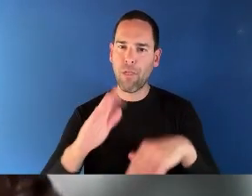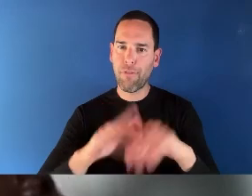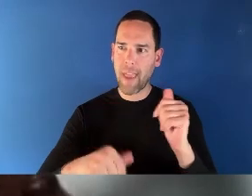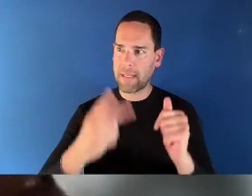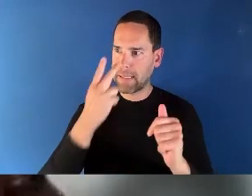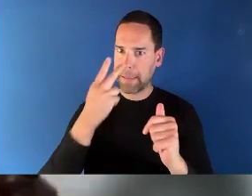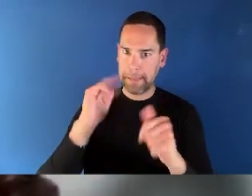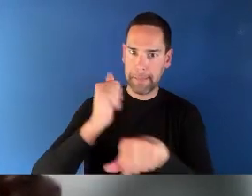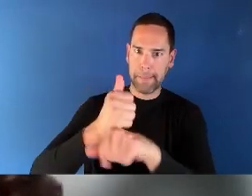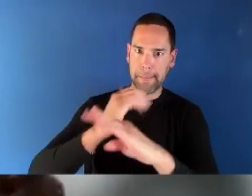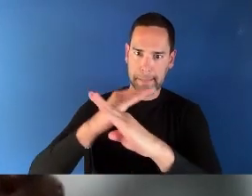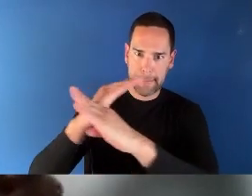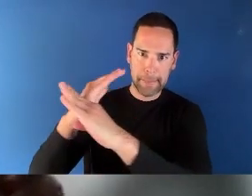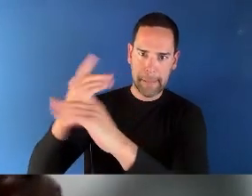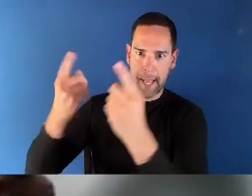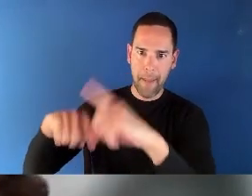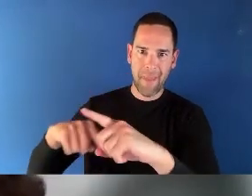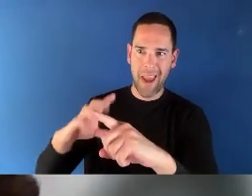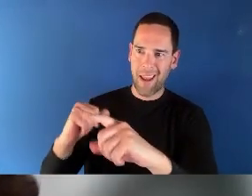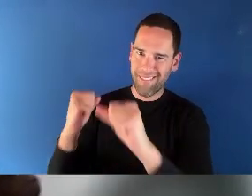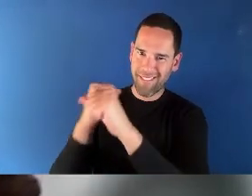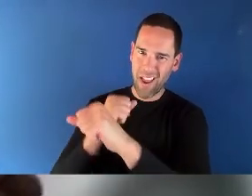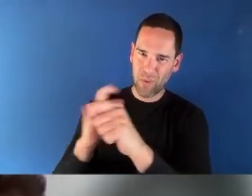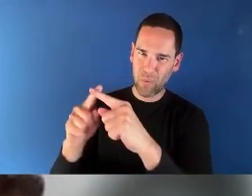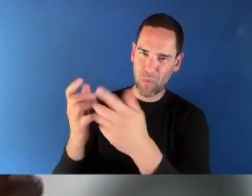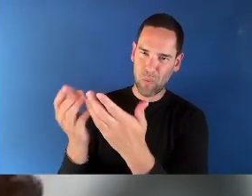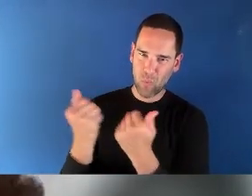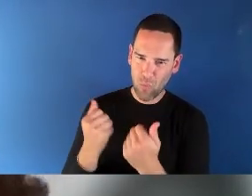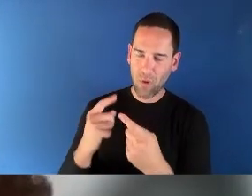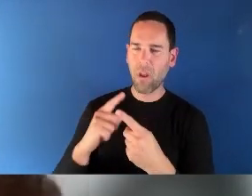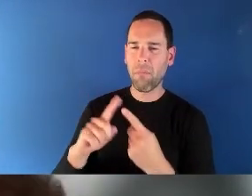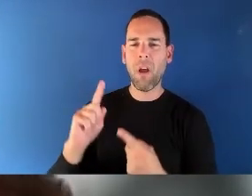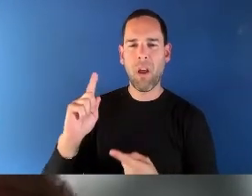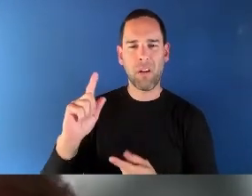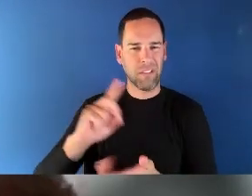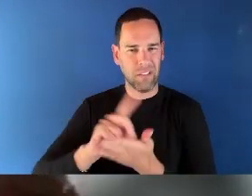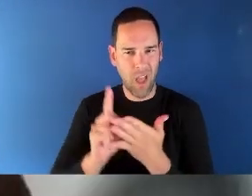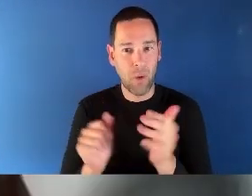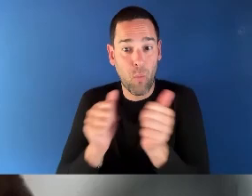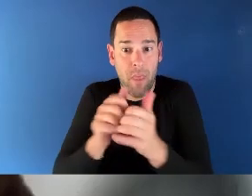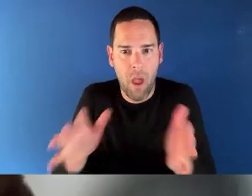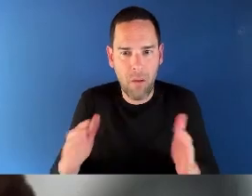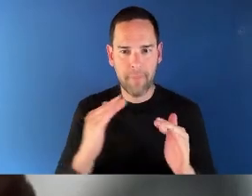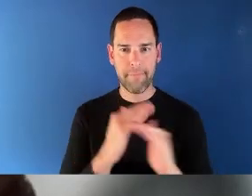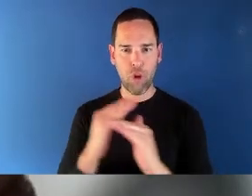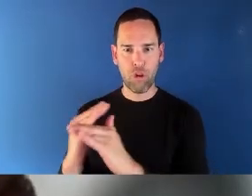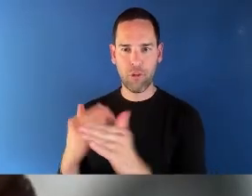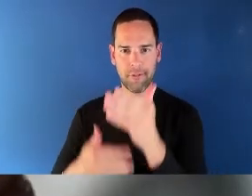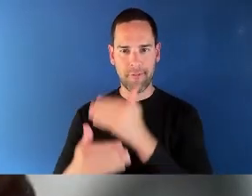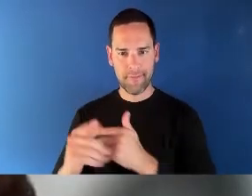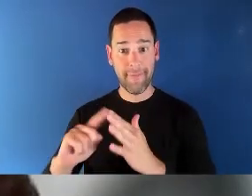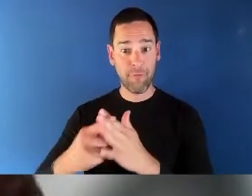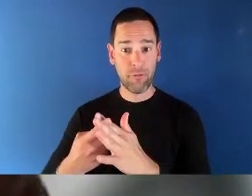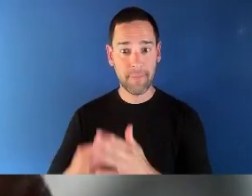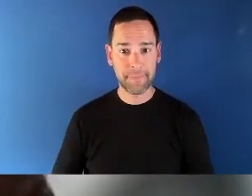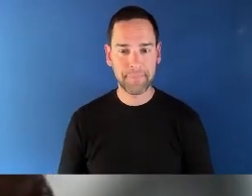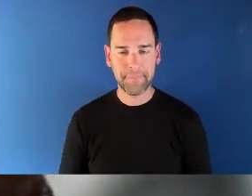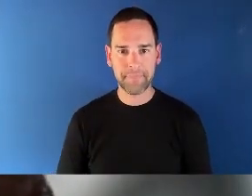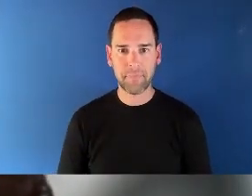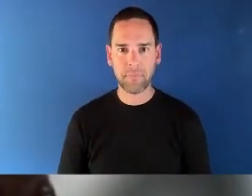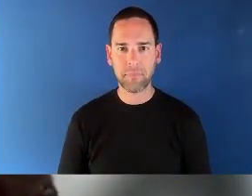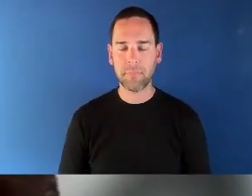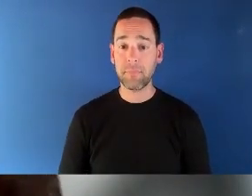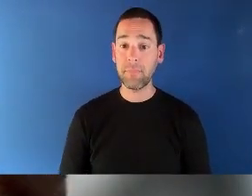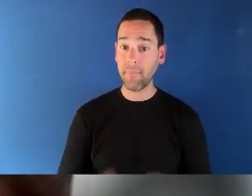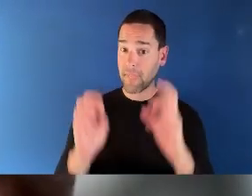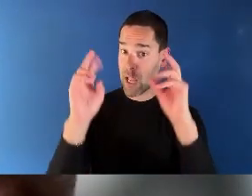being proactive in our fight against educational ableism. Education in especially in higher